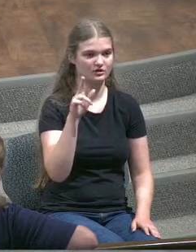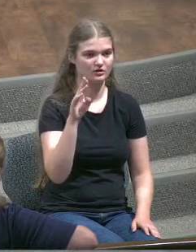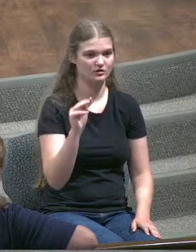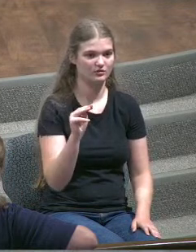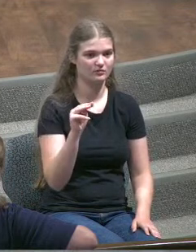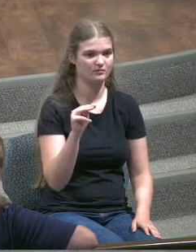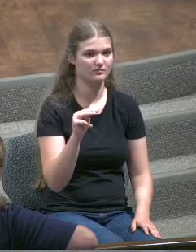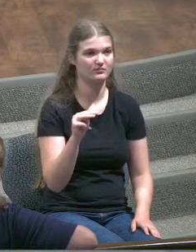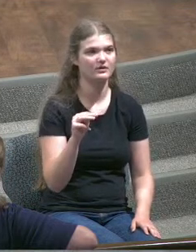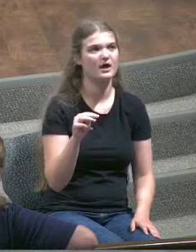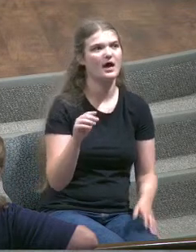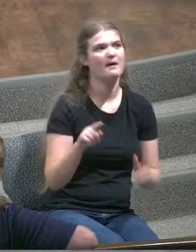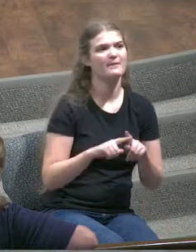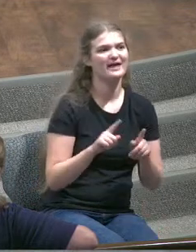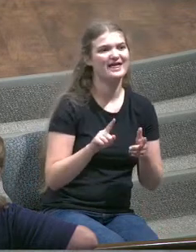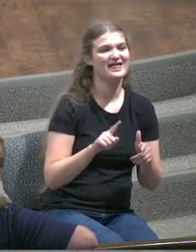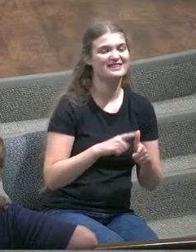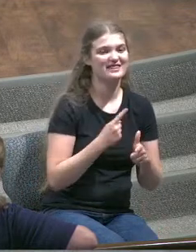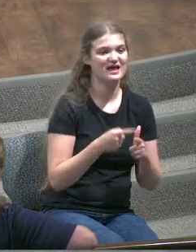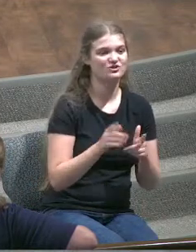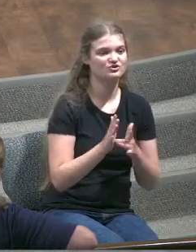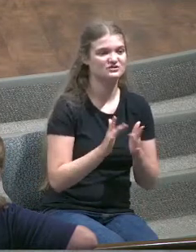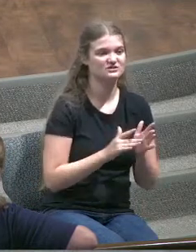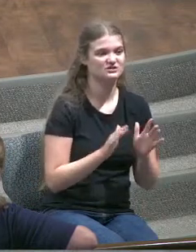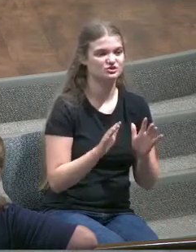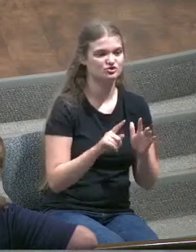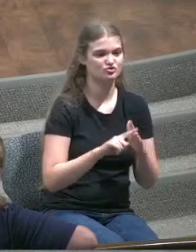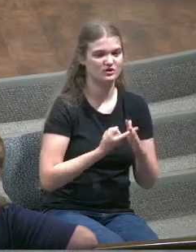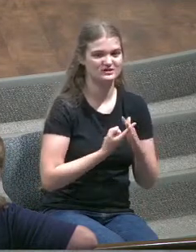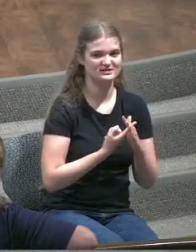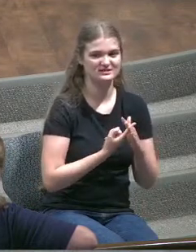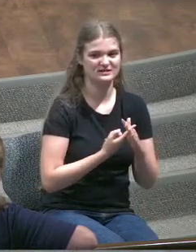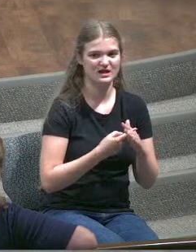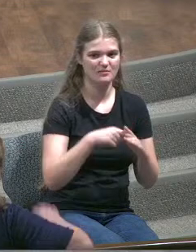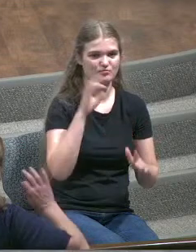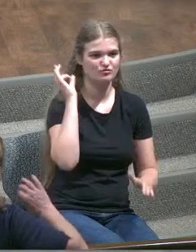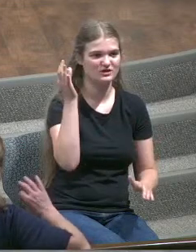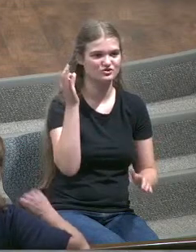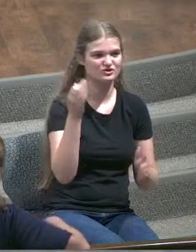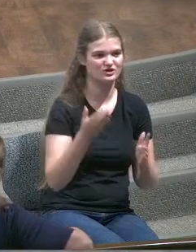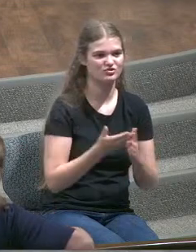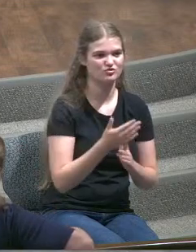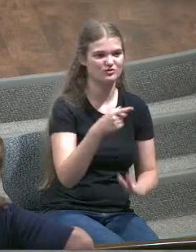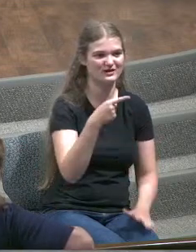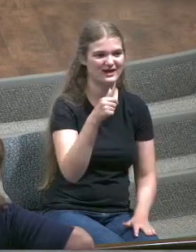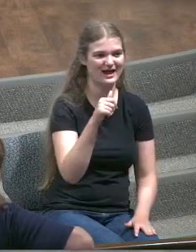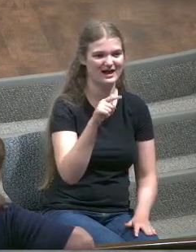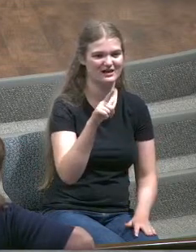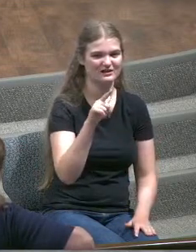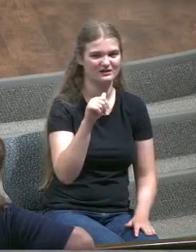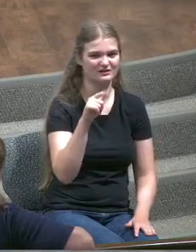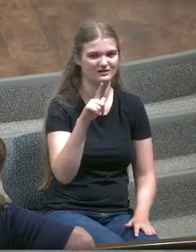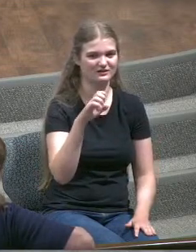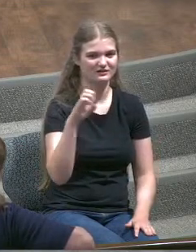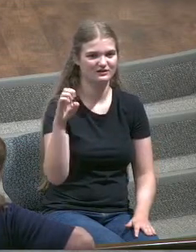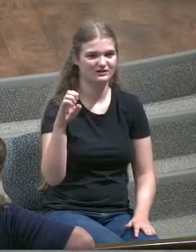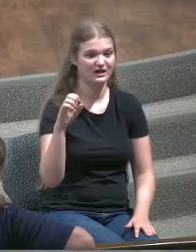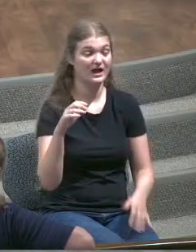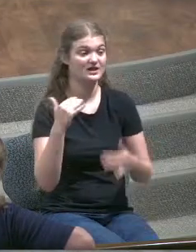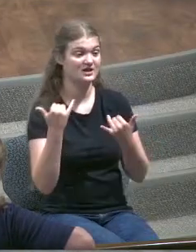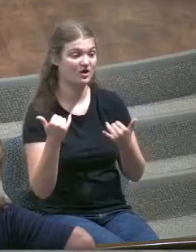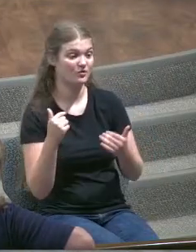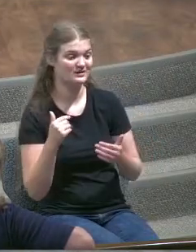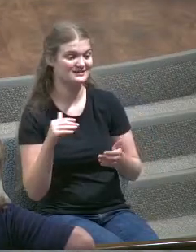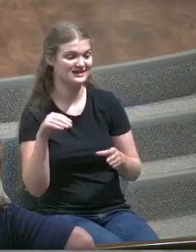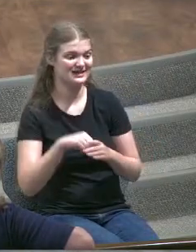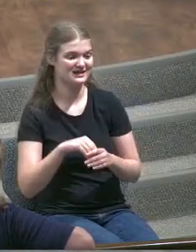he begins, you know, evangelizing around Galilee. So now at the beginning of chapter 2, he's back in Capernaum,